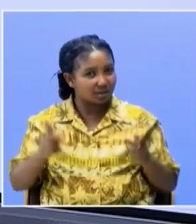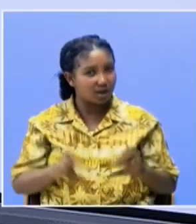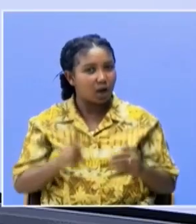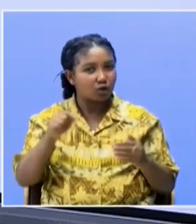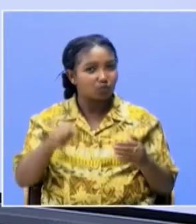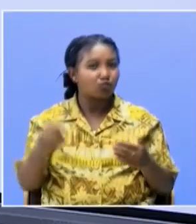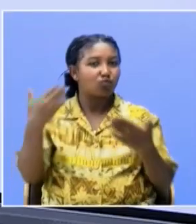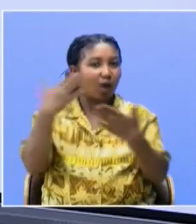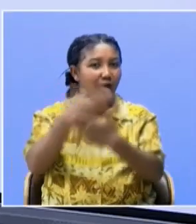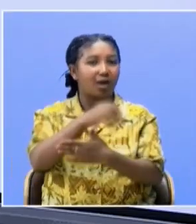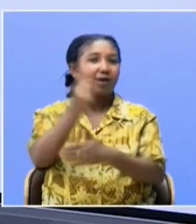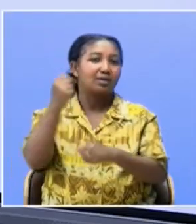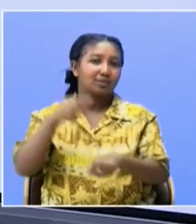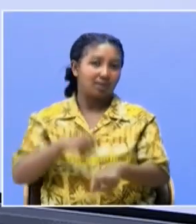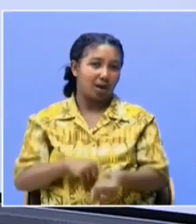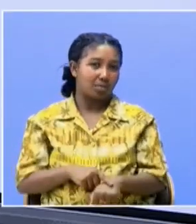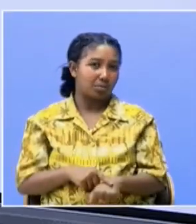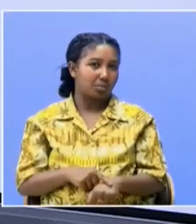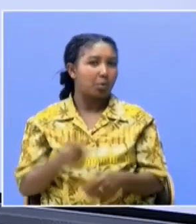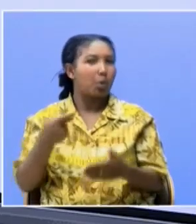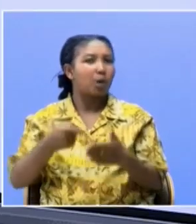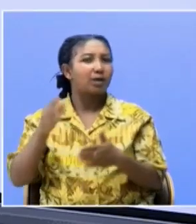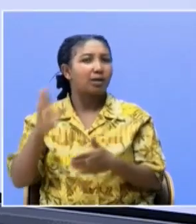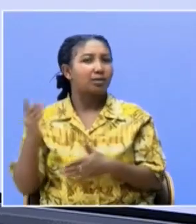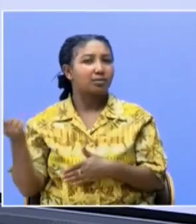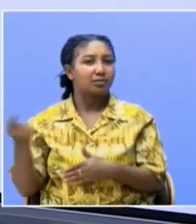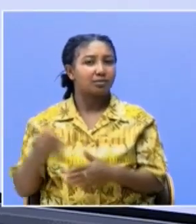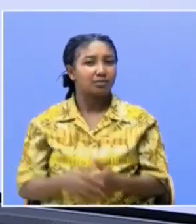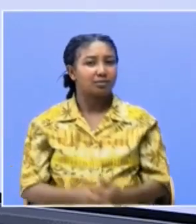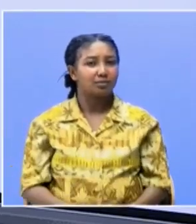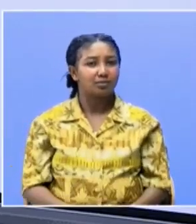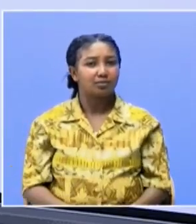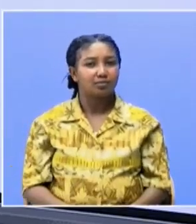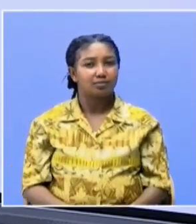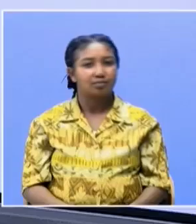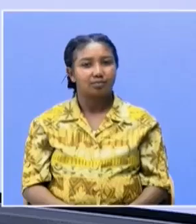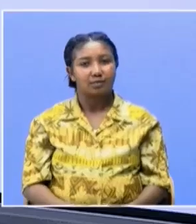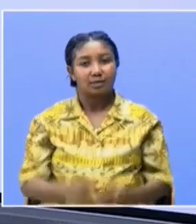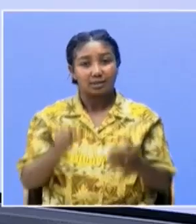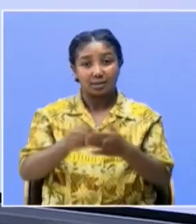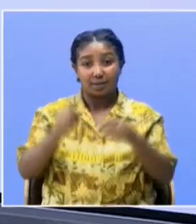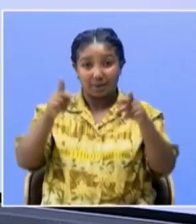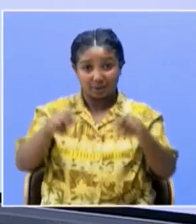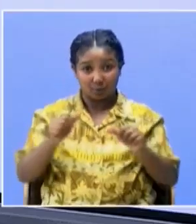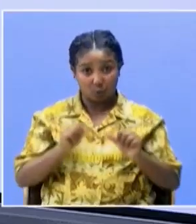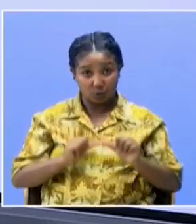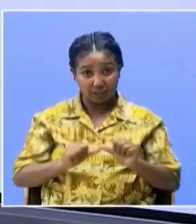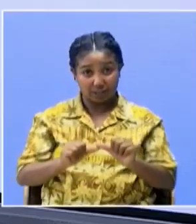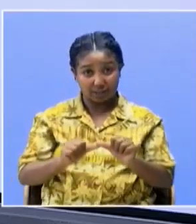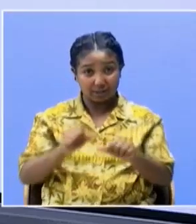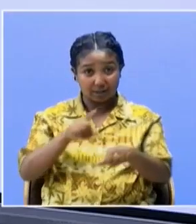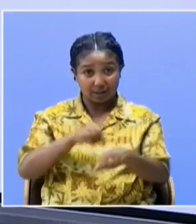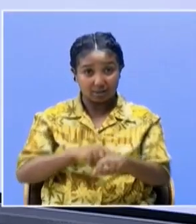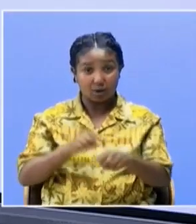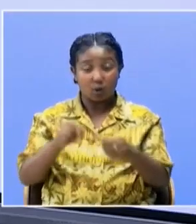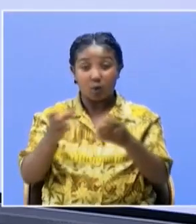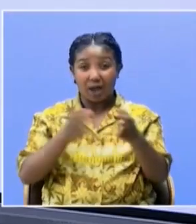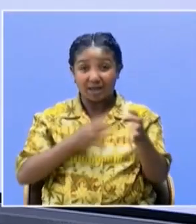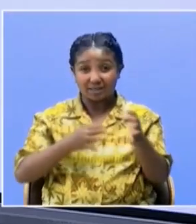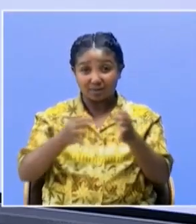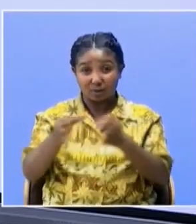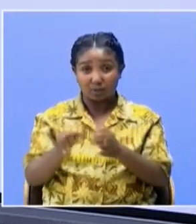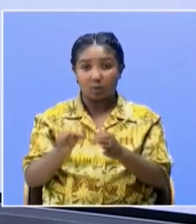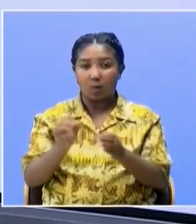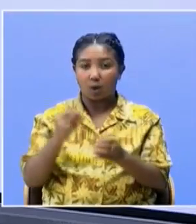tonight, another time. What is that? What can you tell? Yes? This present continuous tense, when we express or when